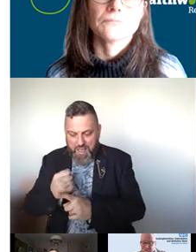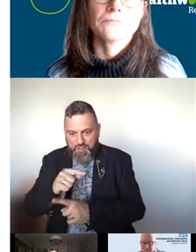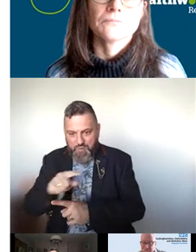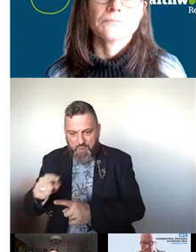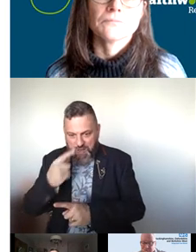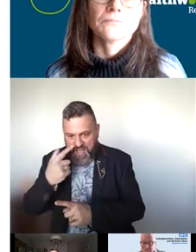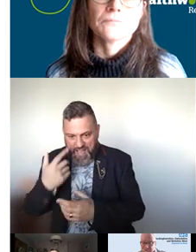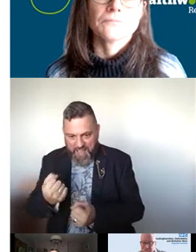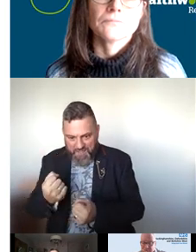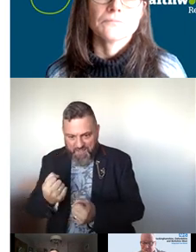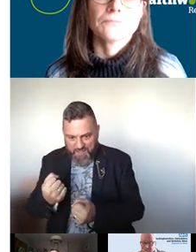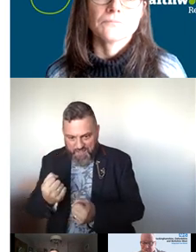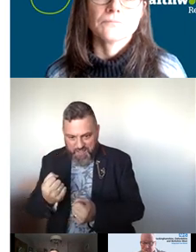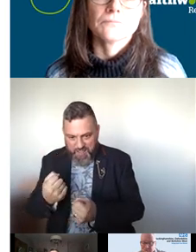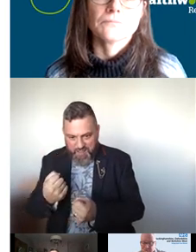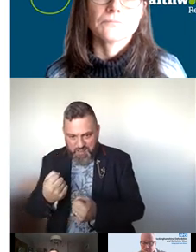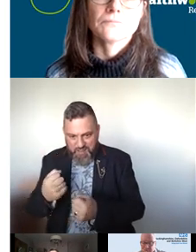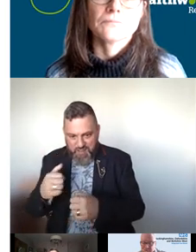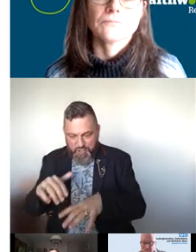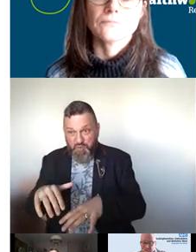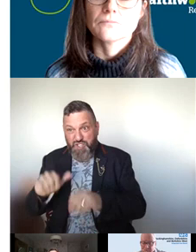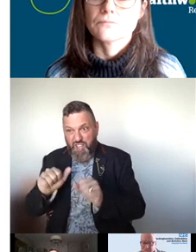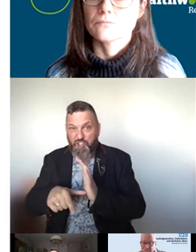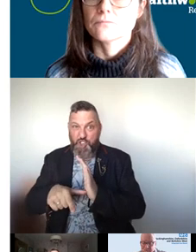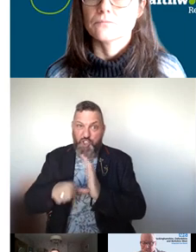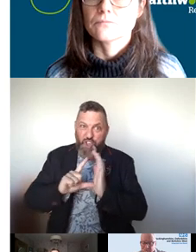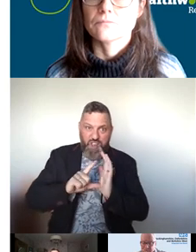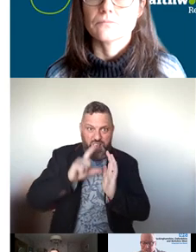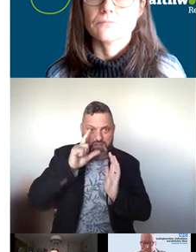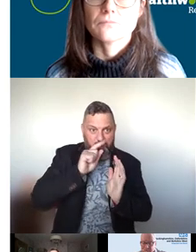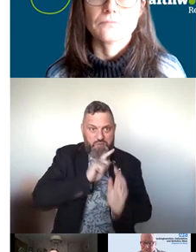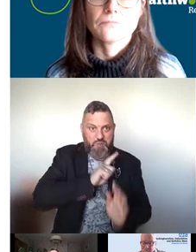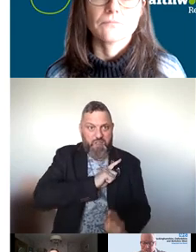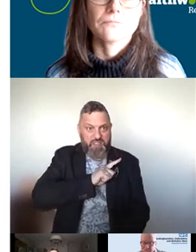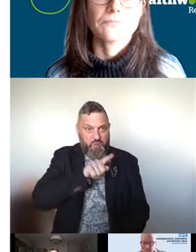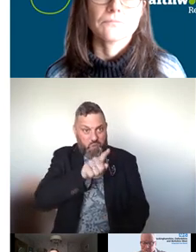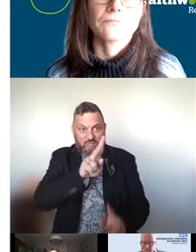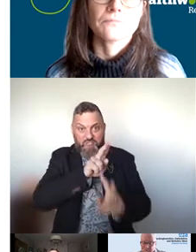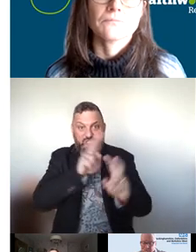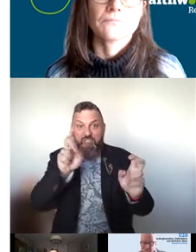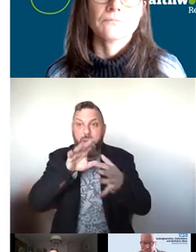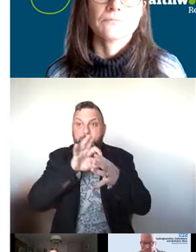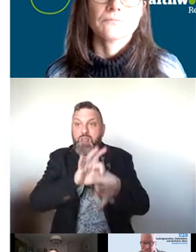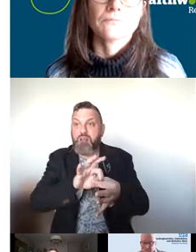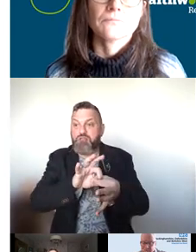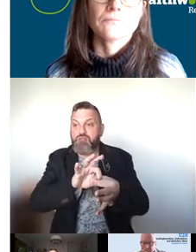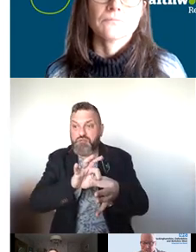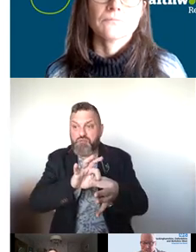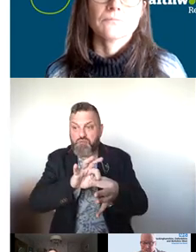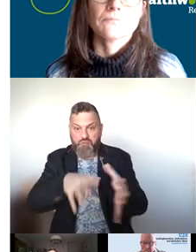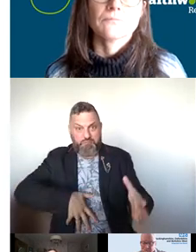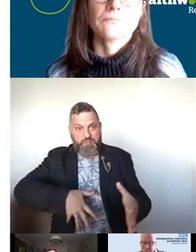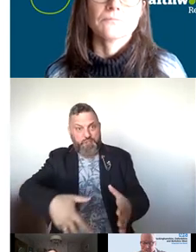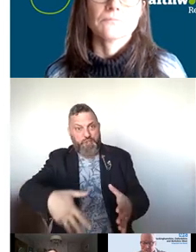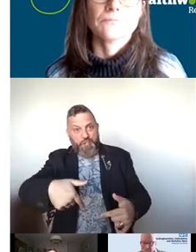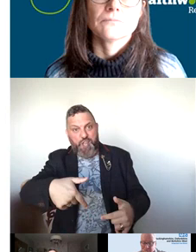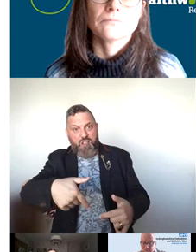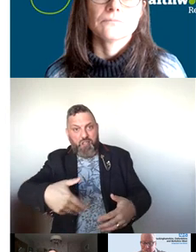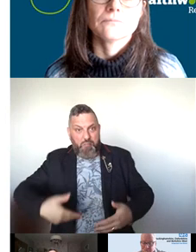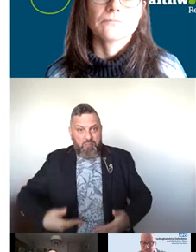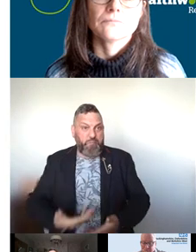health inequalities is starting as early in life as possible. Hence, one of those themes of work is around maternal and